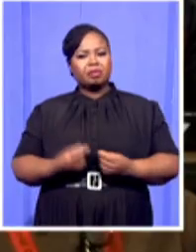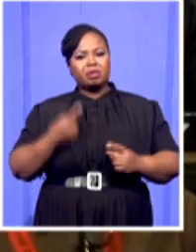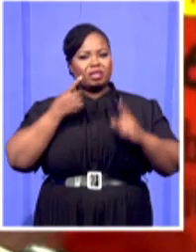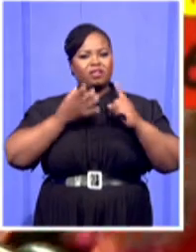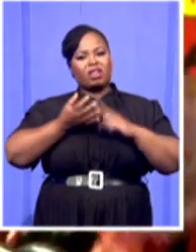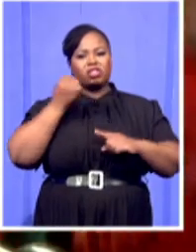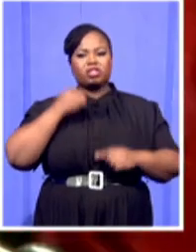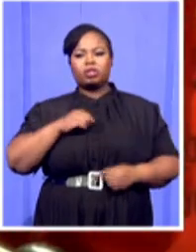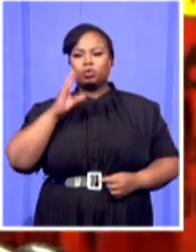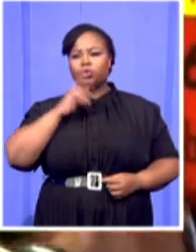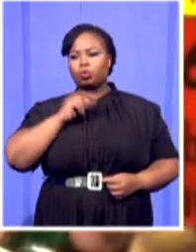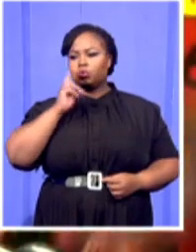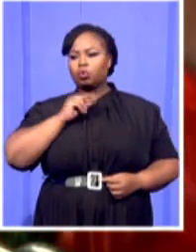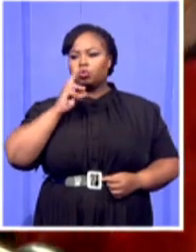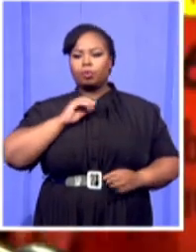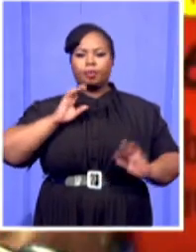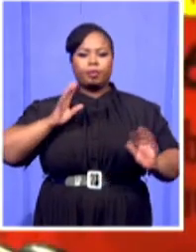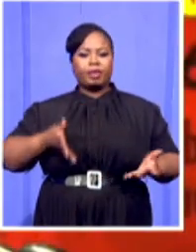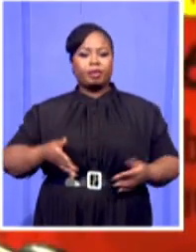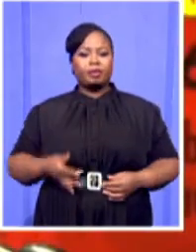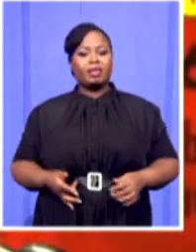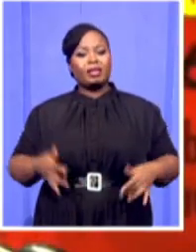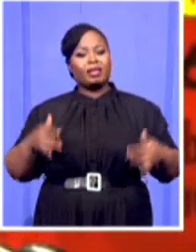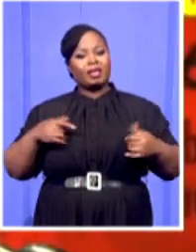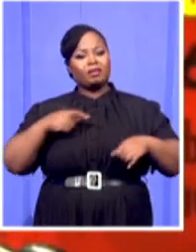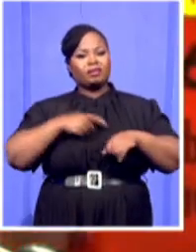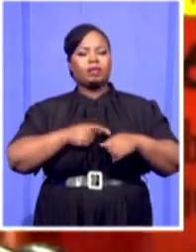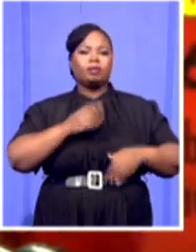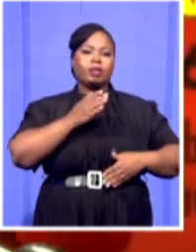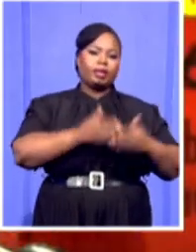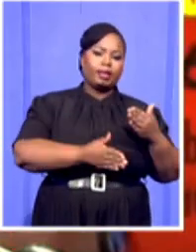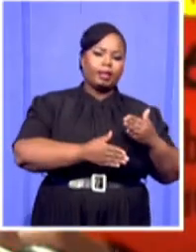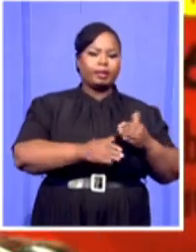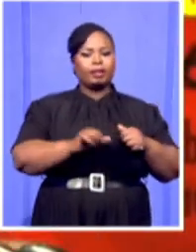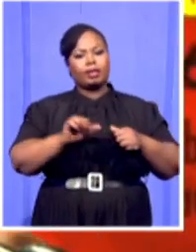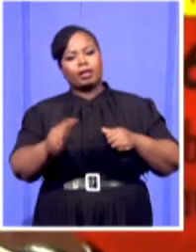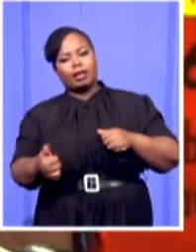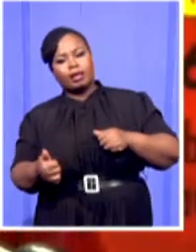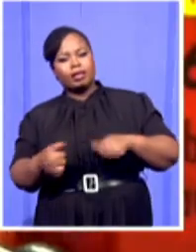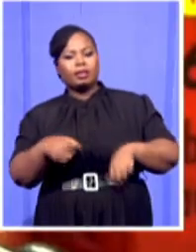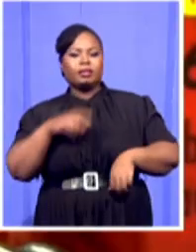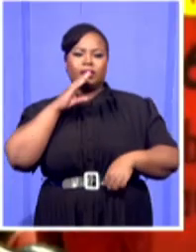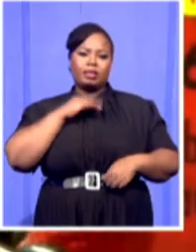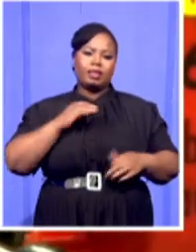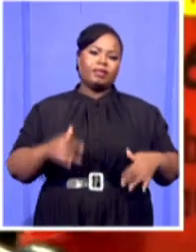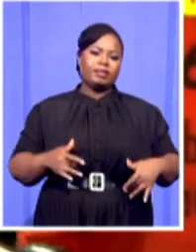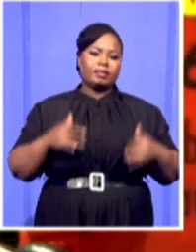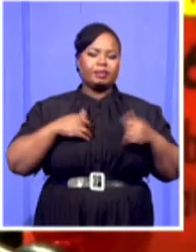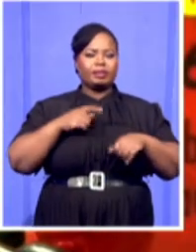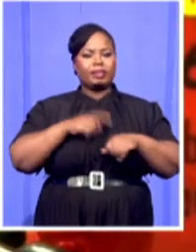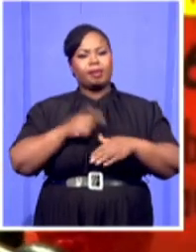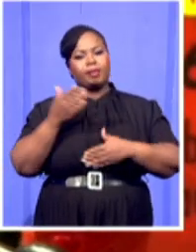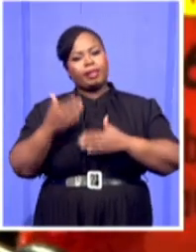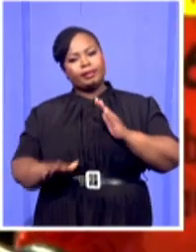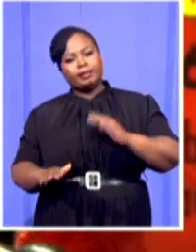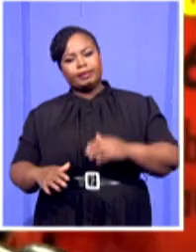Simane said, in our lifetime, your time comes to an end. Nomnyuya figati, in our lifetime, your time comes to an end.